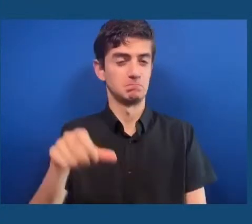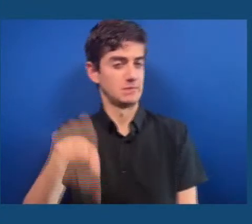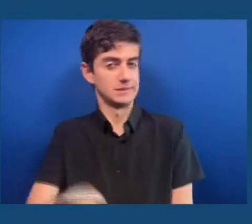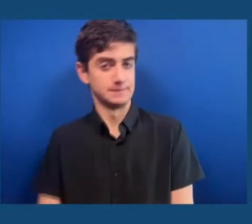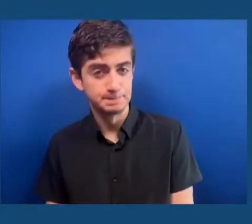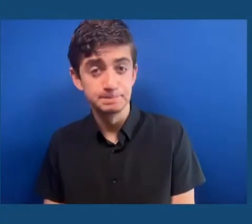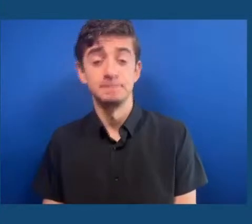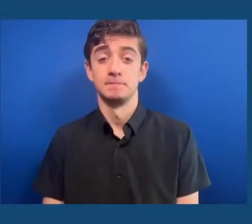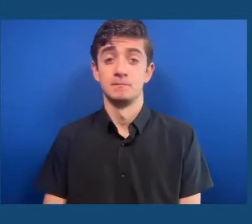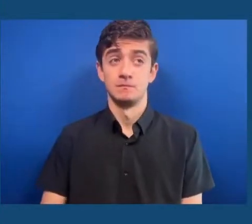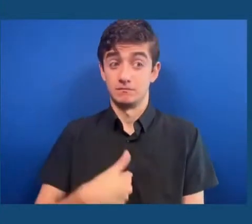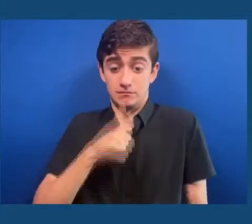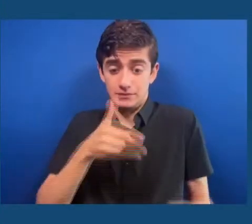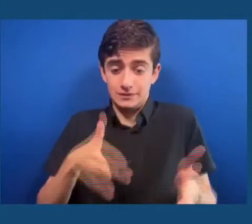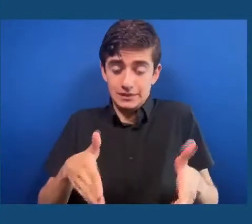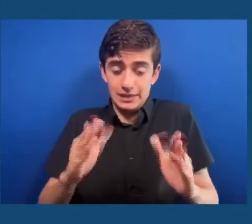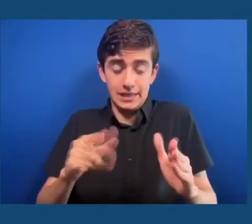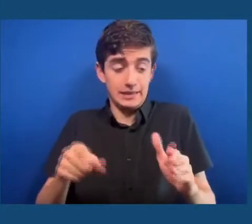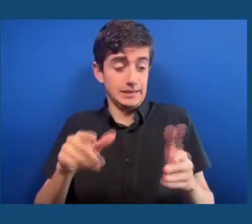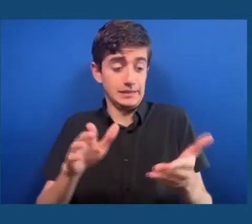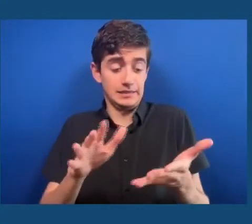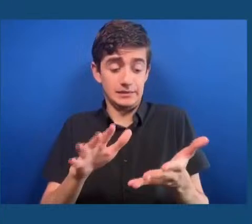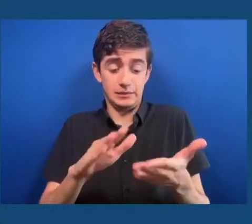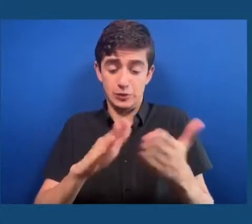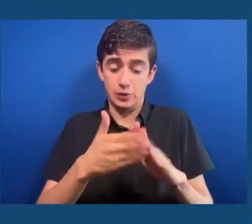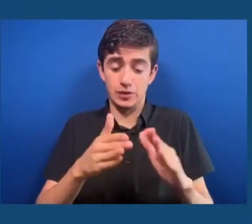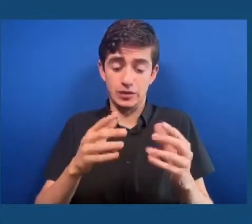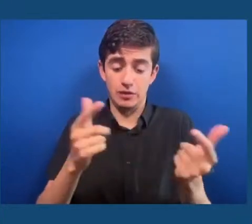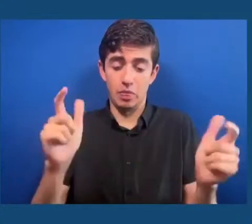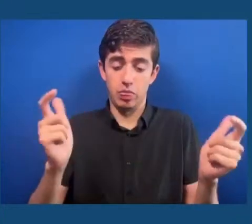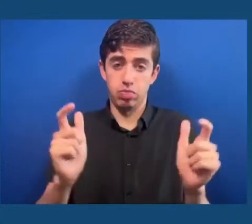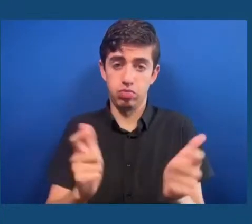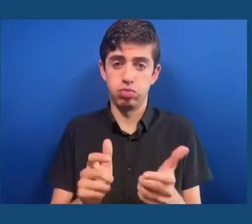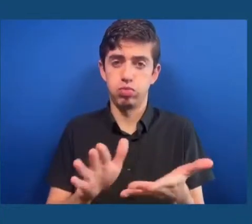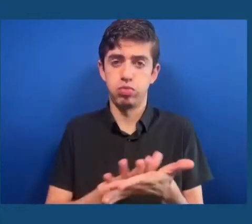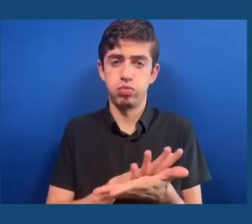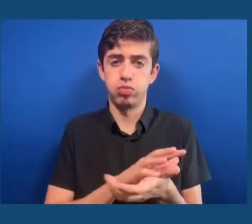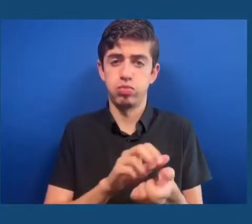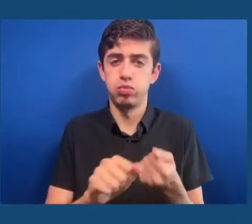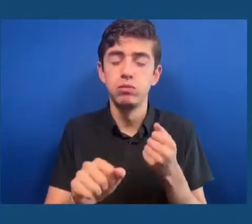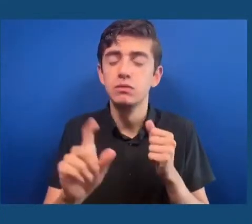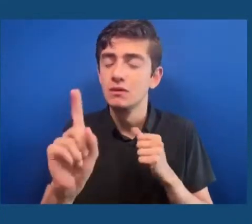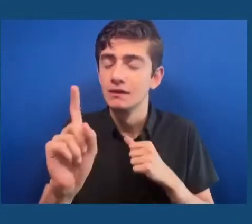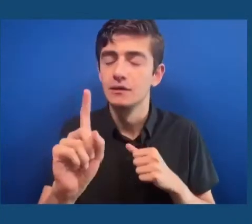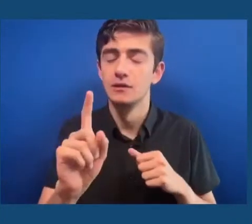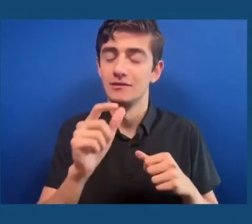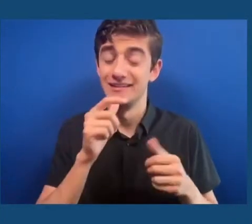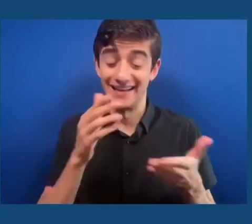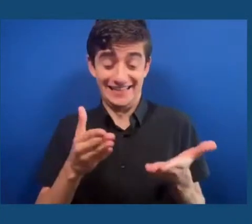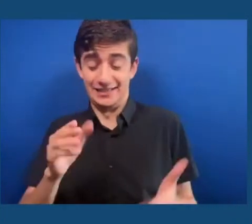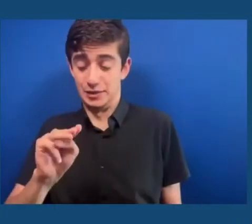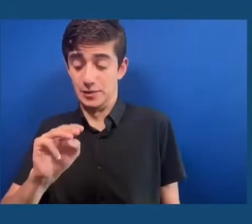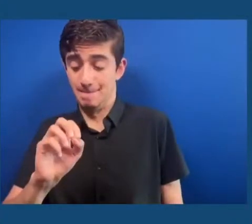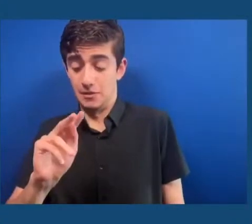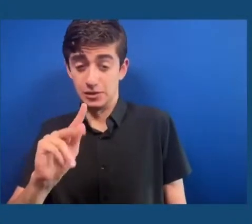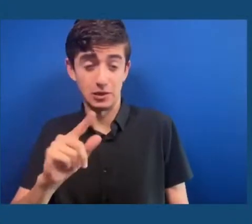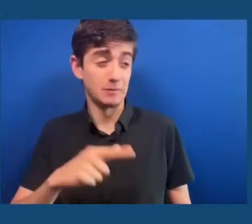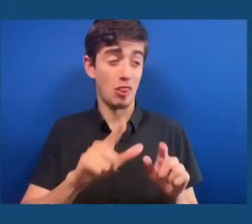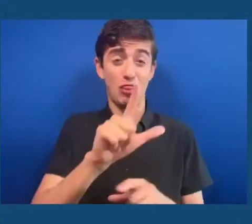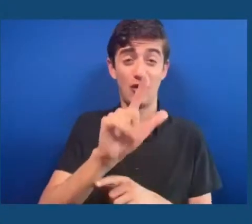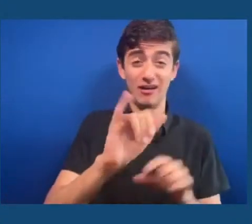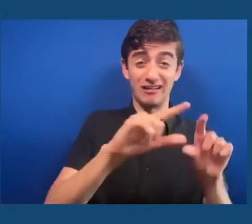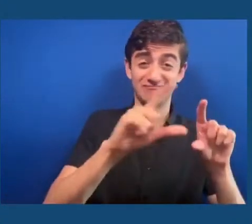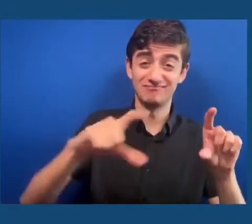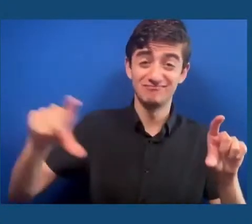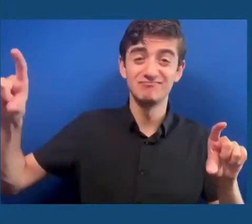this happen. Not in Montauk, not anywhere on the beautiful coastline of Long Island. And that's why today, as